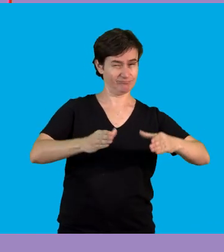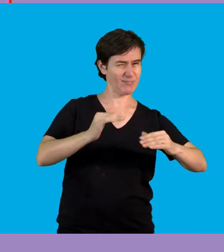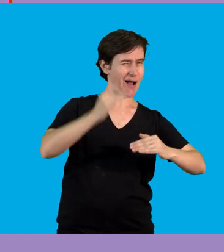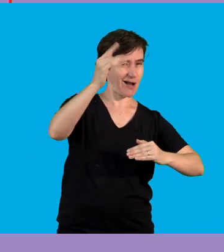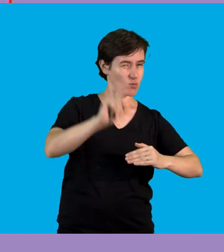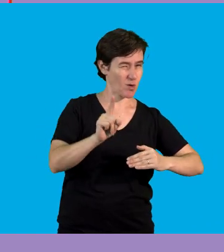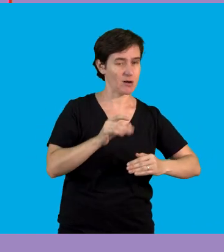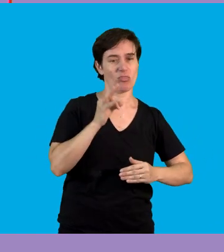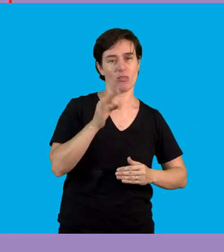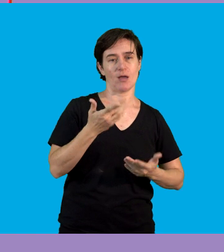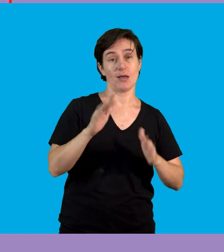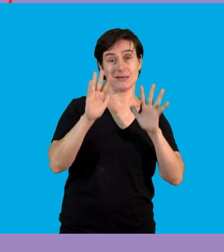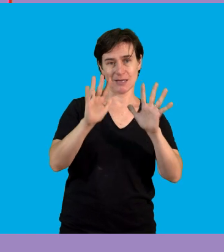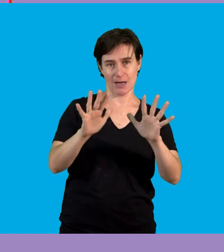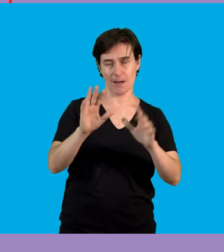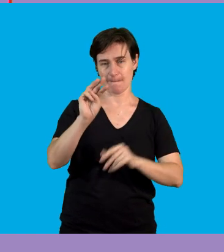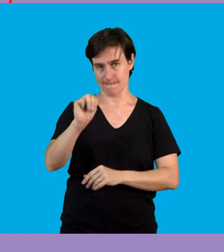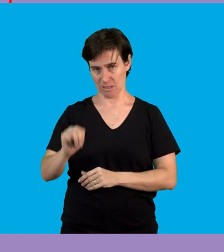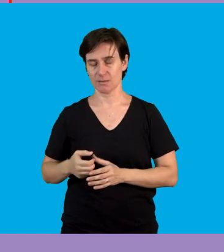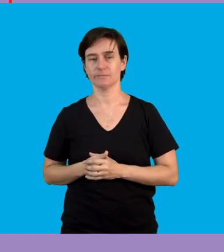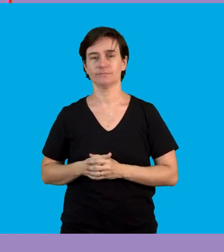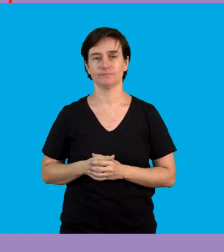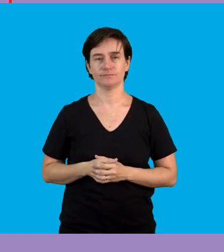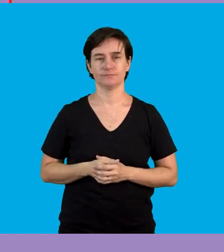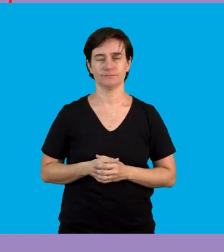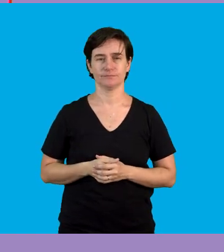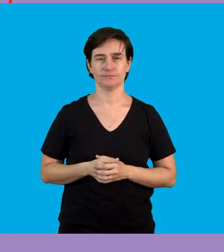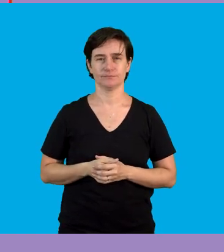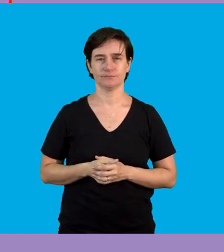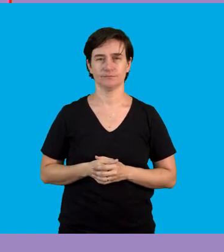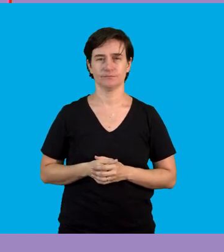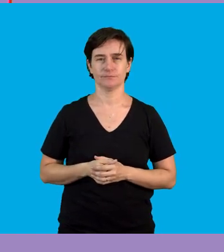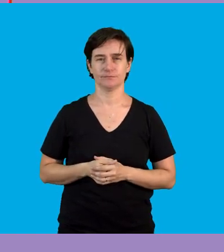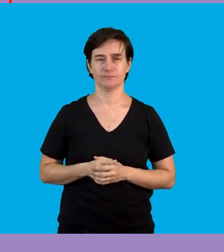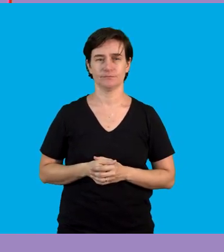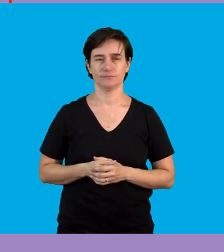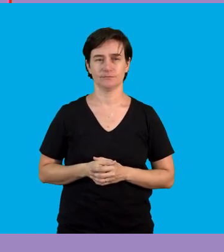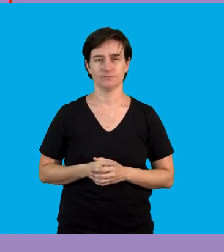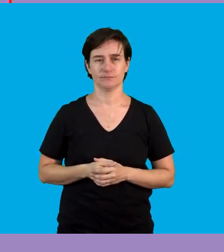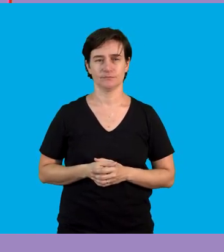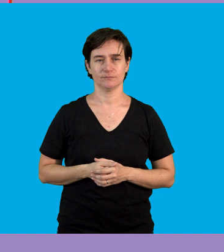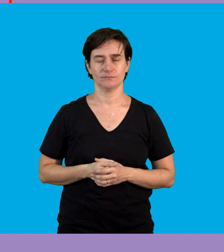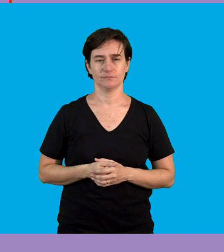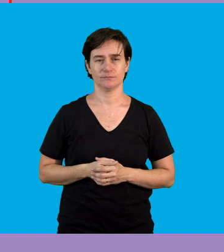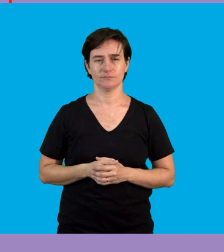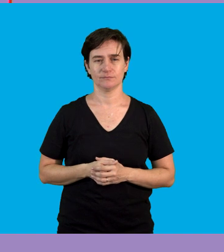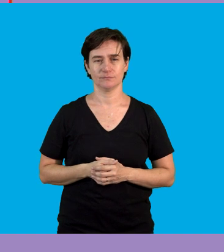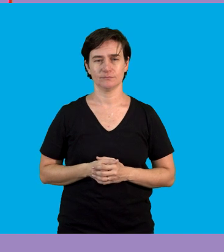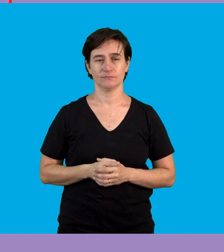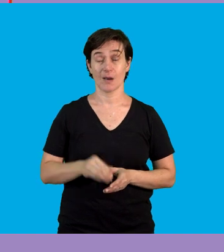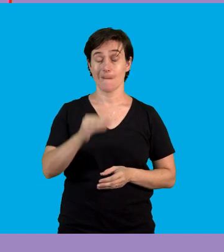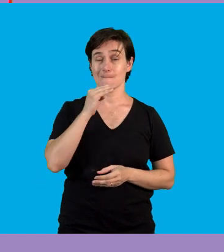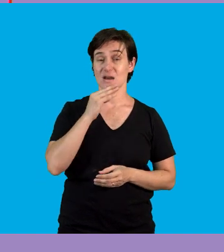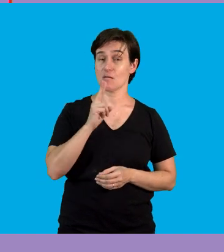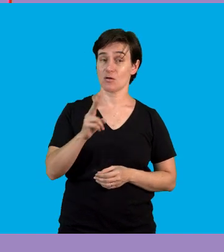is going to be the 10 meters. So that brings the volume of our triangular